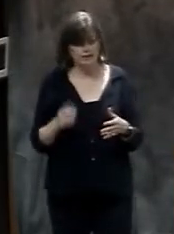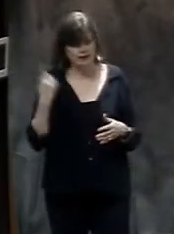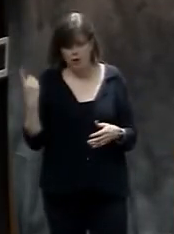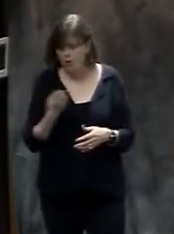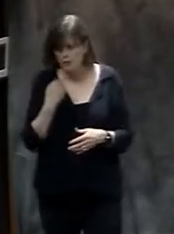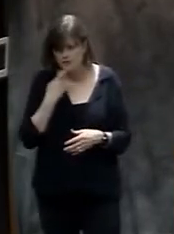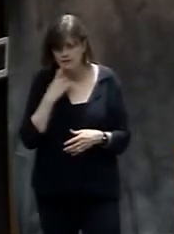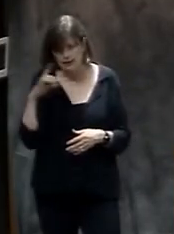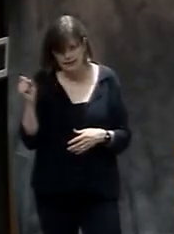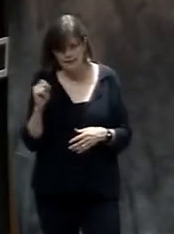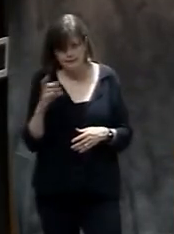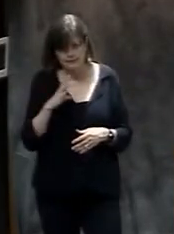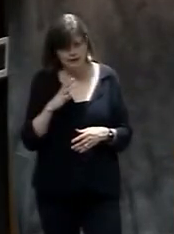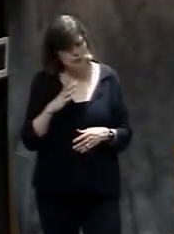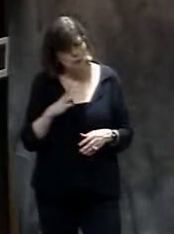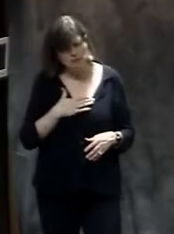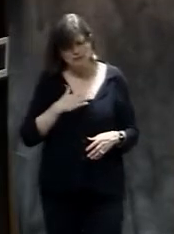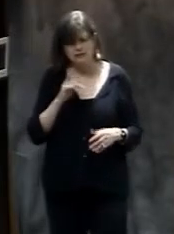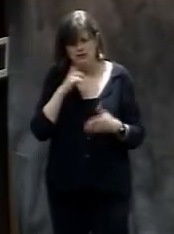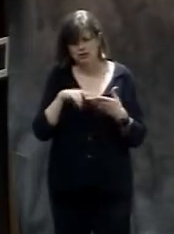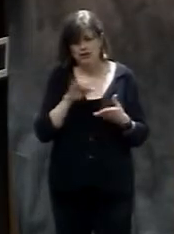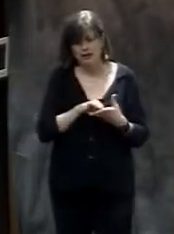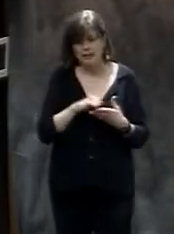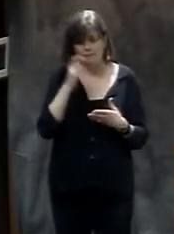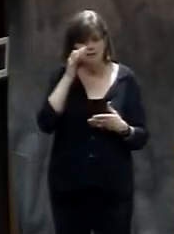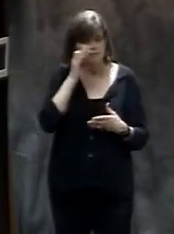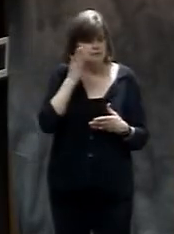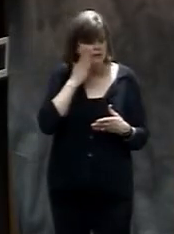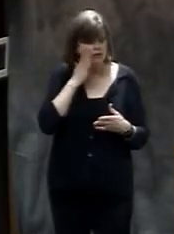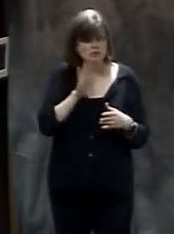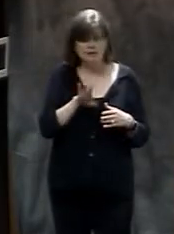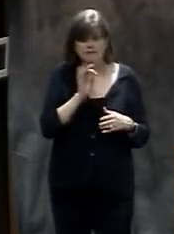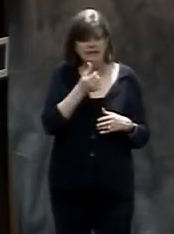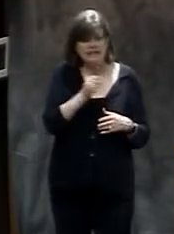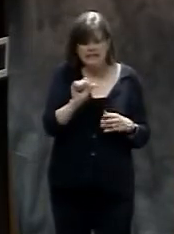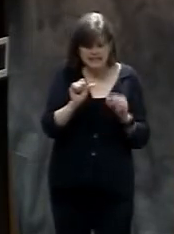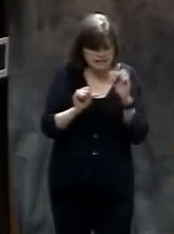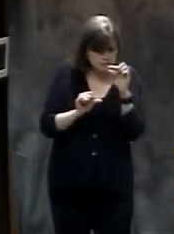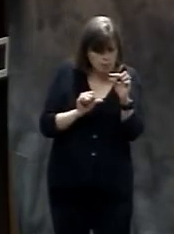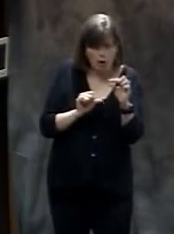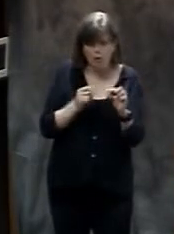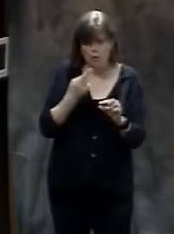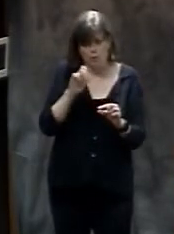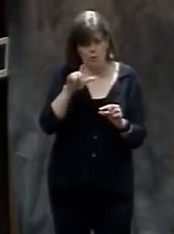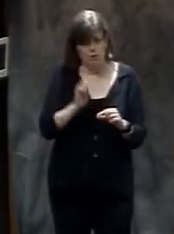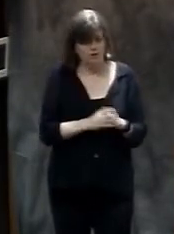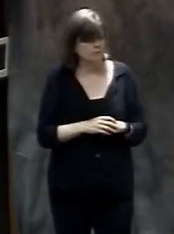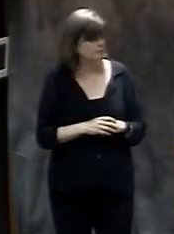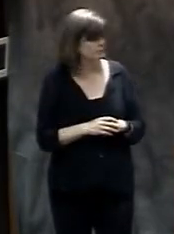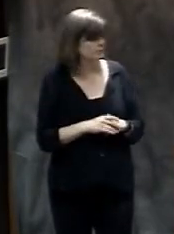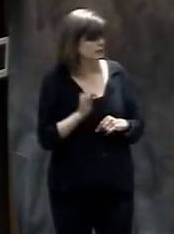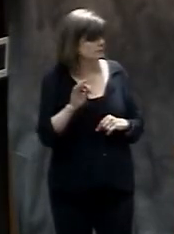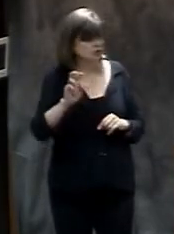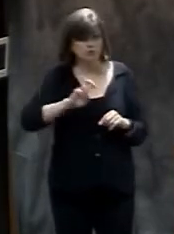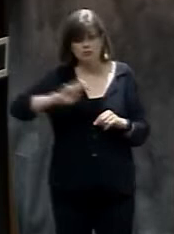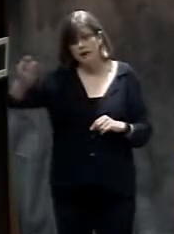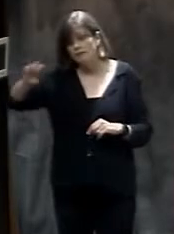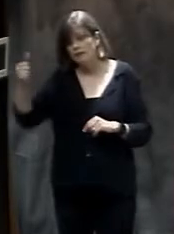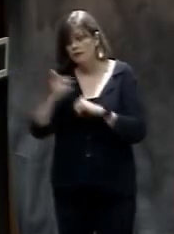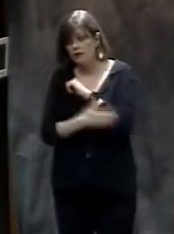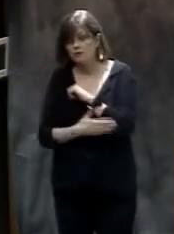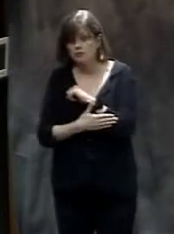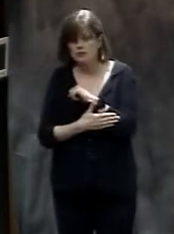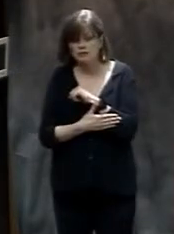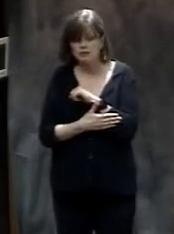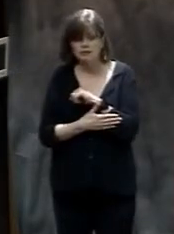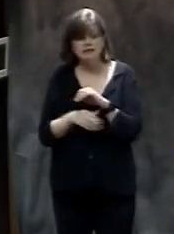So check that, because mosquitoes are notorious for finding any little hole. If you're going abroad,